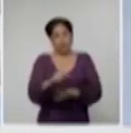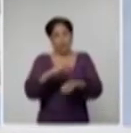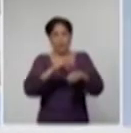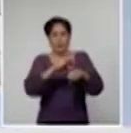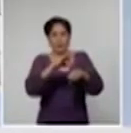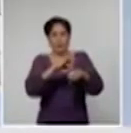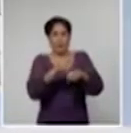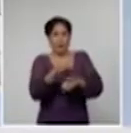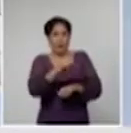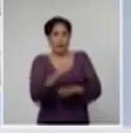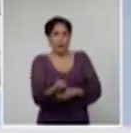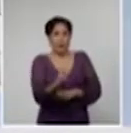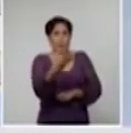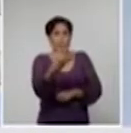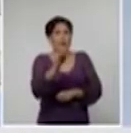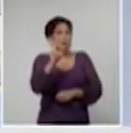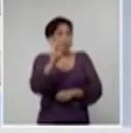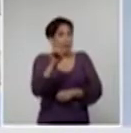which